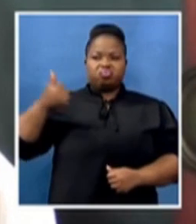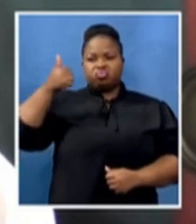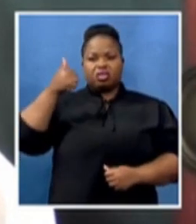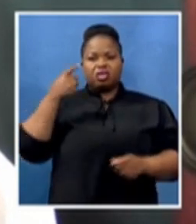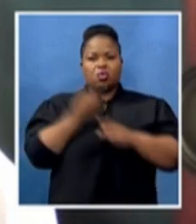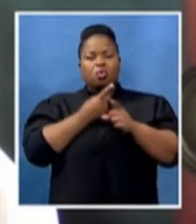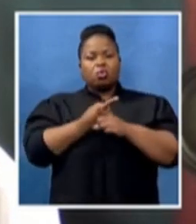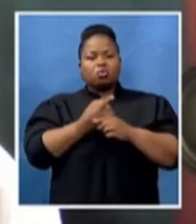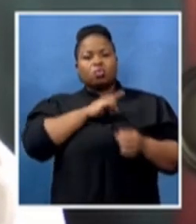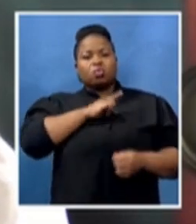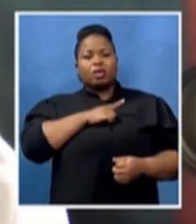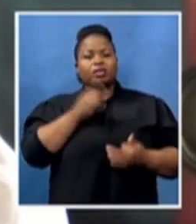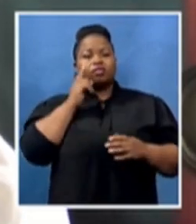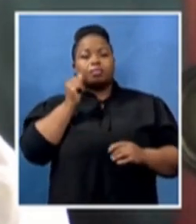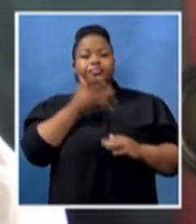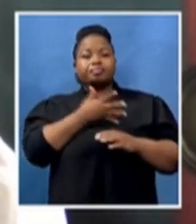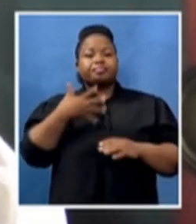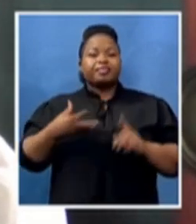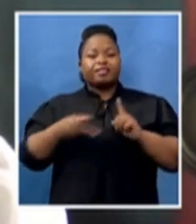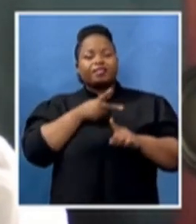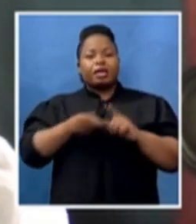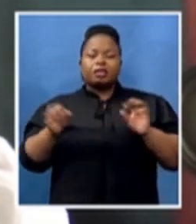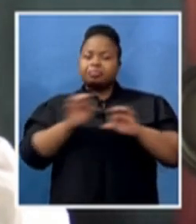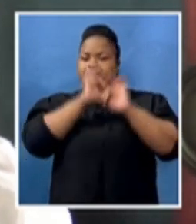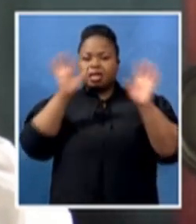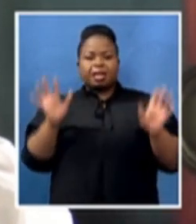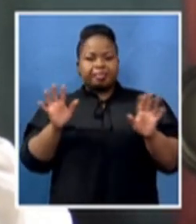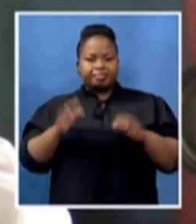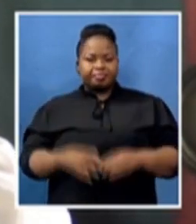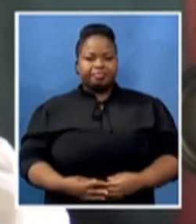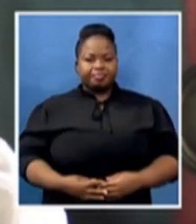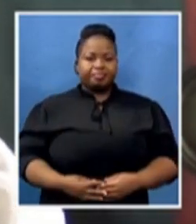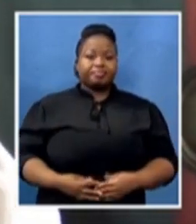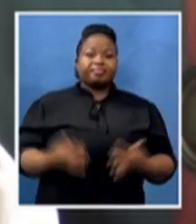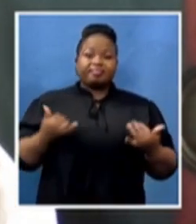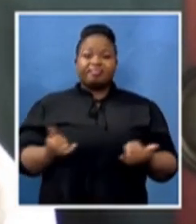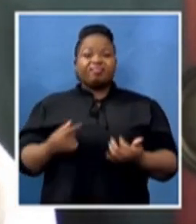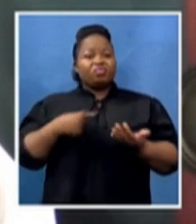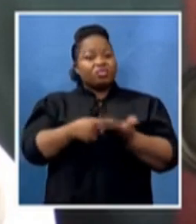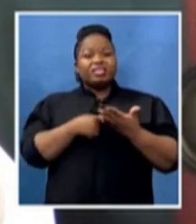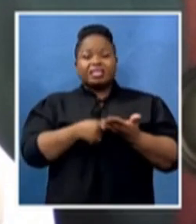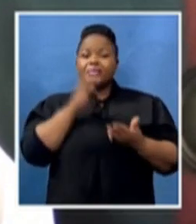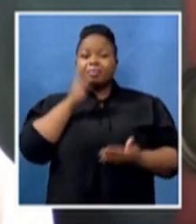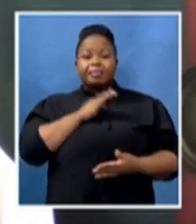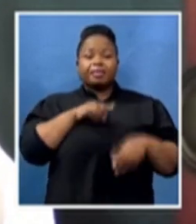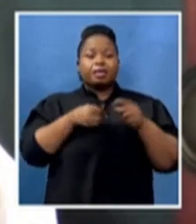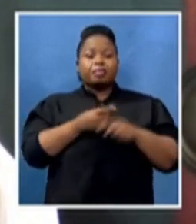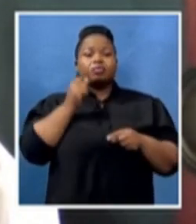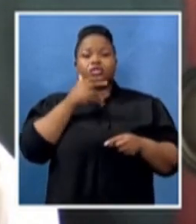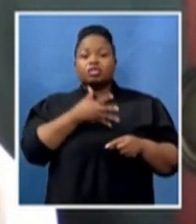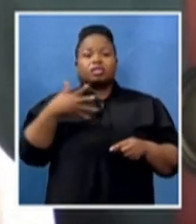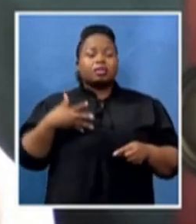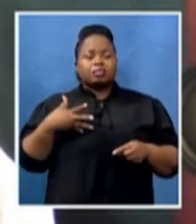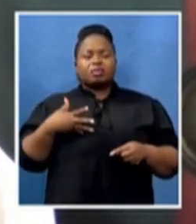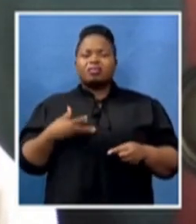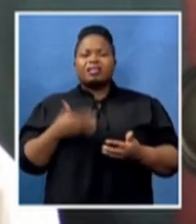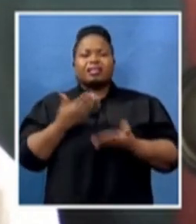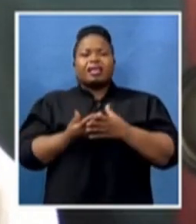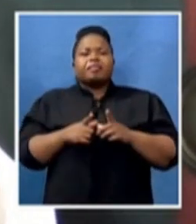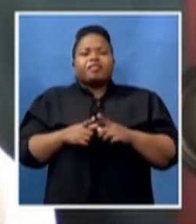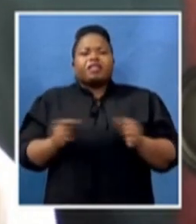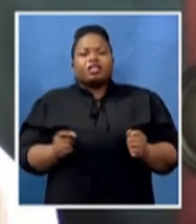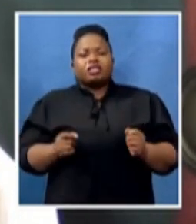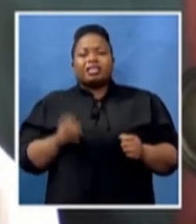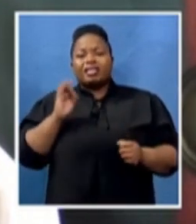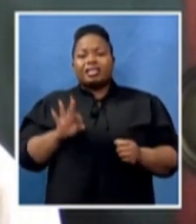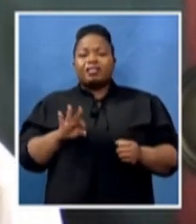clear. No discussion around the gender-based violence would be complete without the critical examination of those